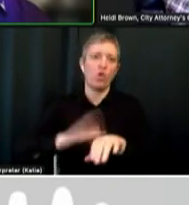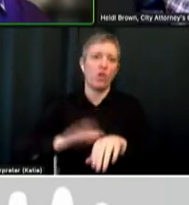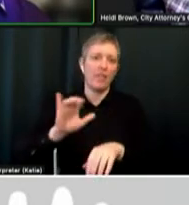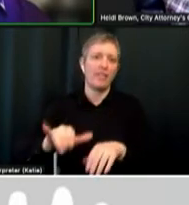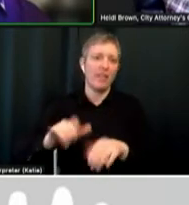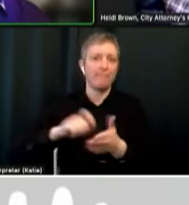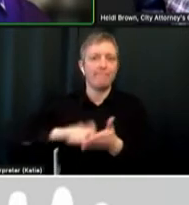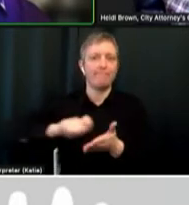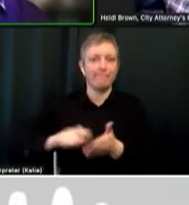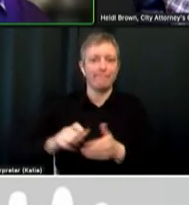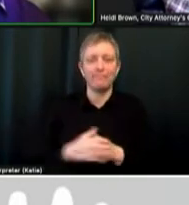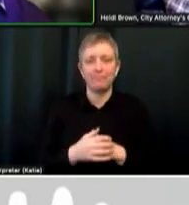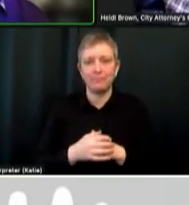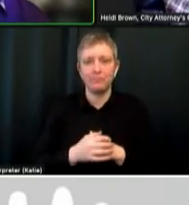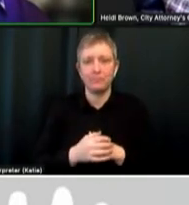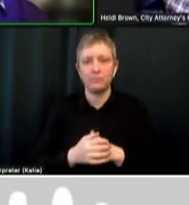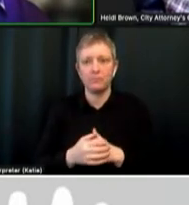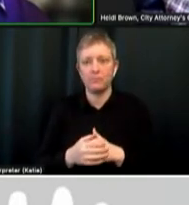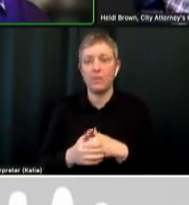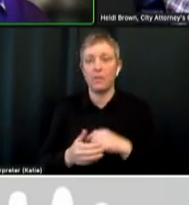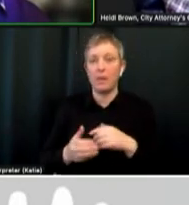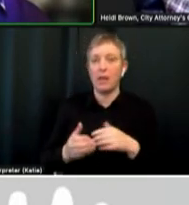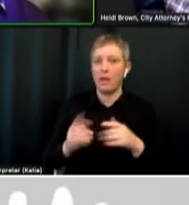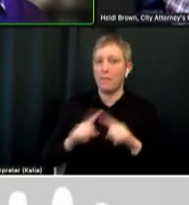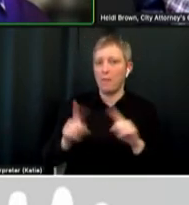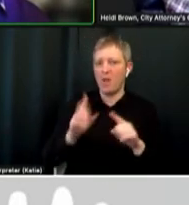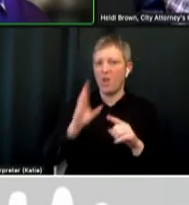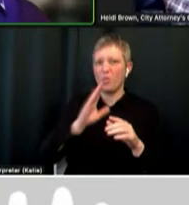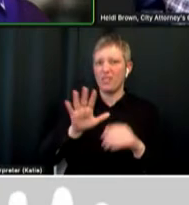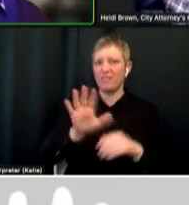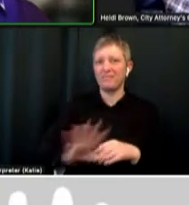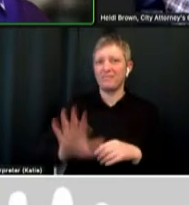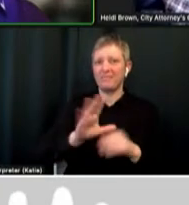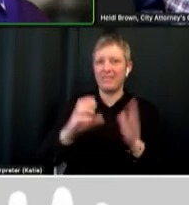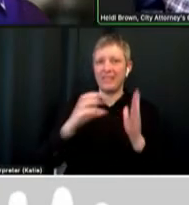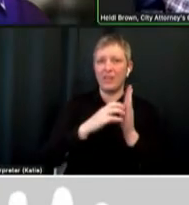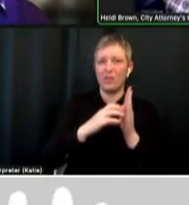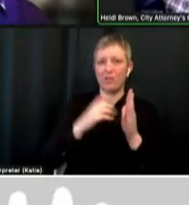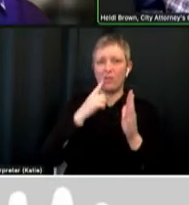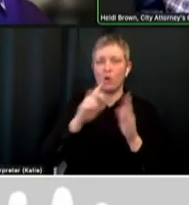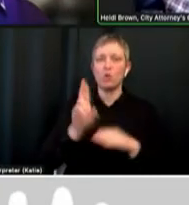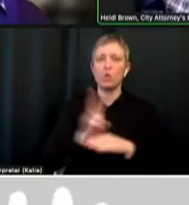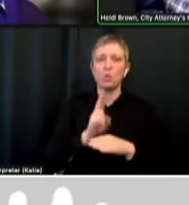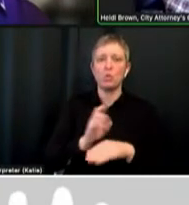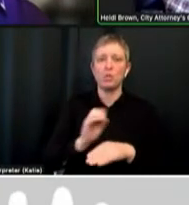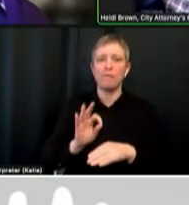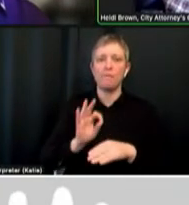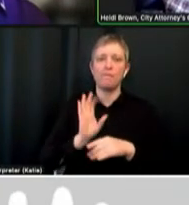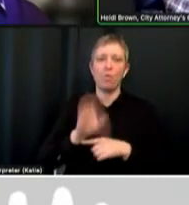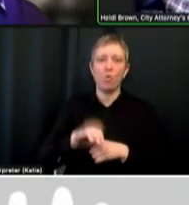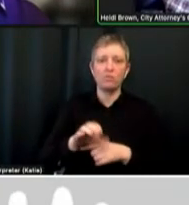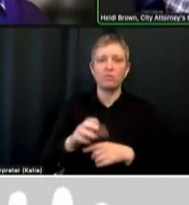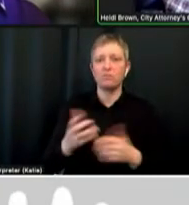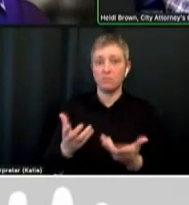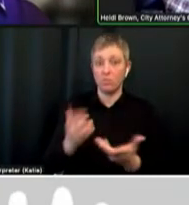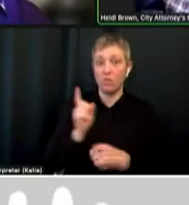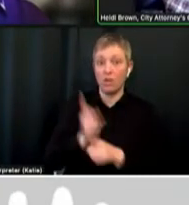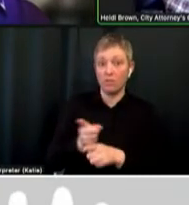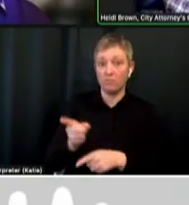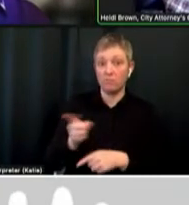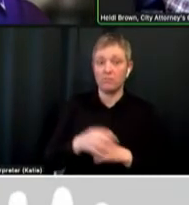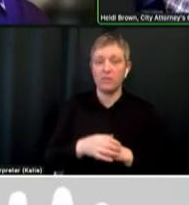the use of force areas more. It's somewhere in that area directive, possibly. I'm not sure if it'll be there or it could be